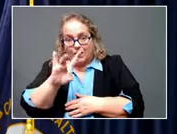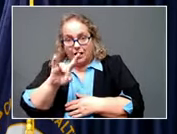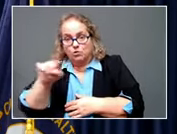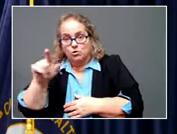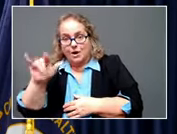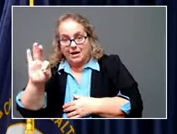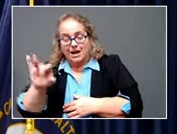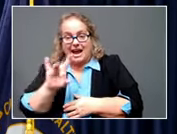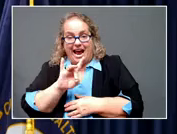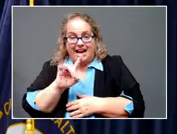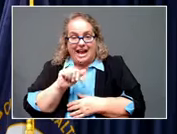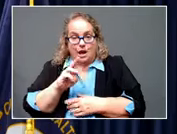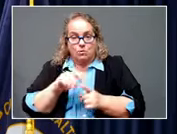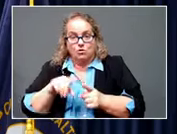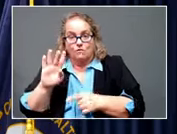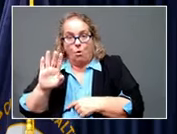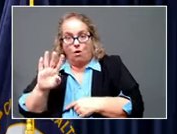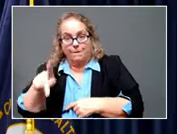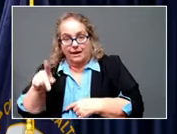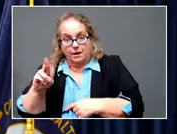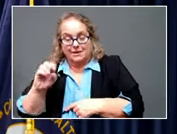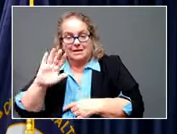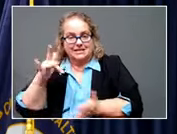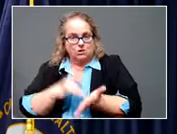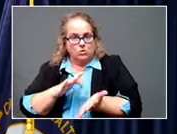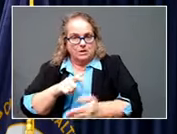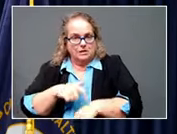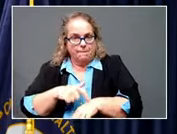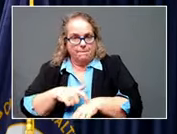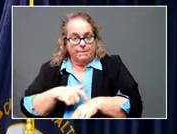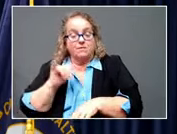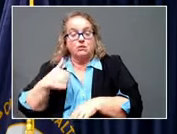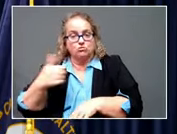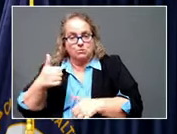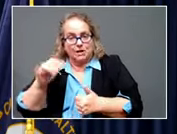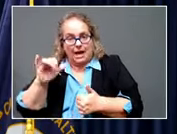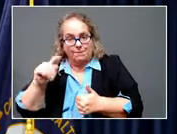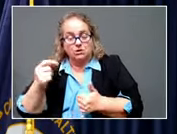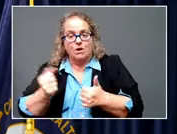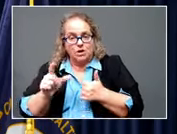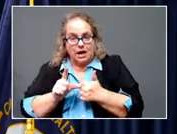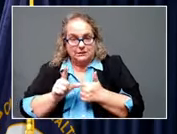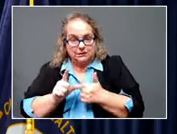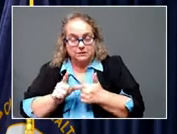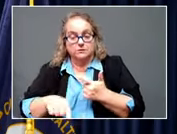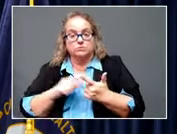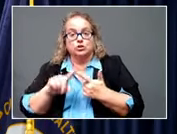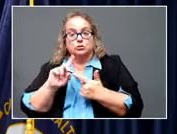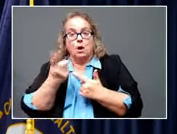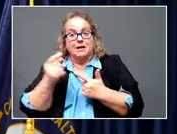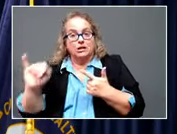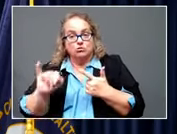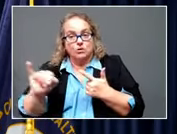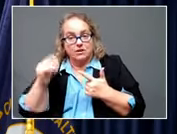4 p.m. That's Central Time. So that'll be the Transportation Cabinet. You can get a new driver's license. Department of Insurance is there to help you, and